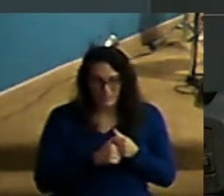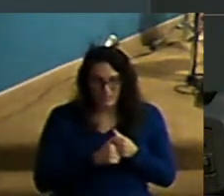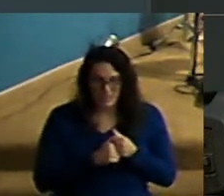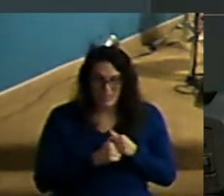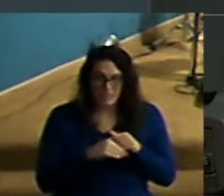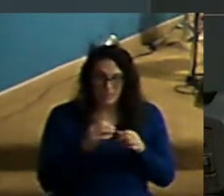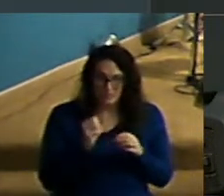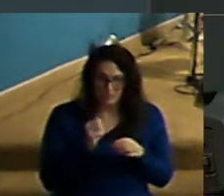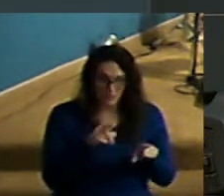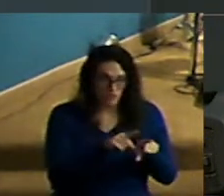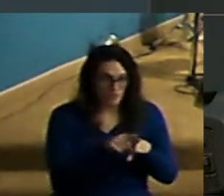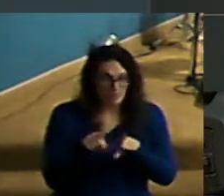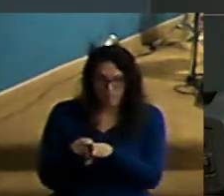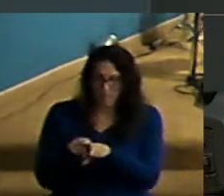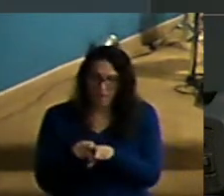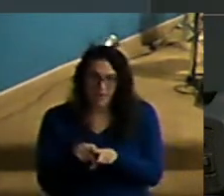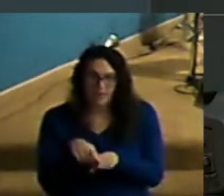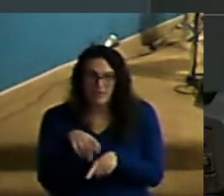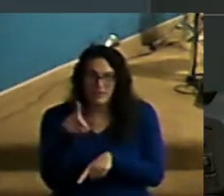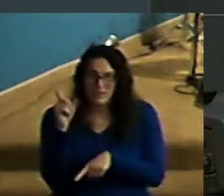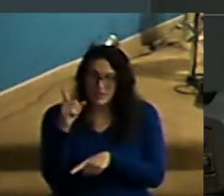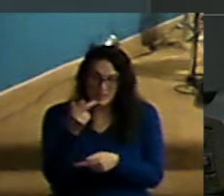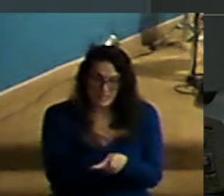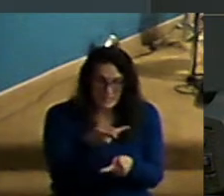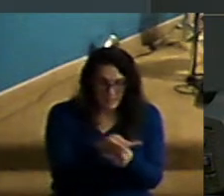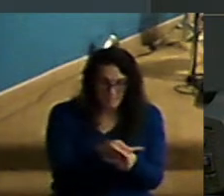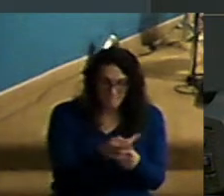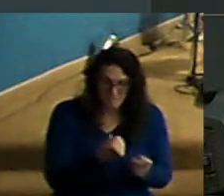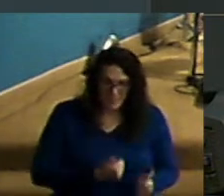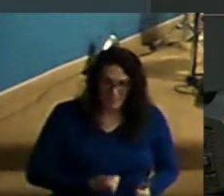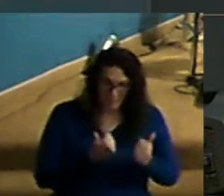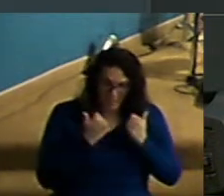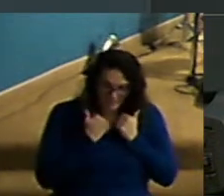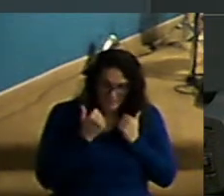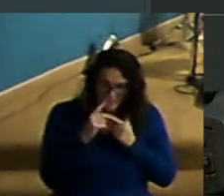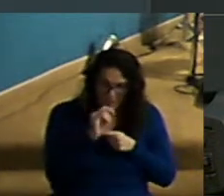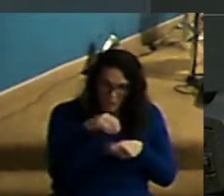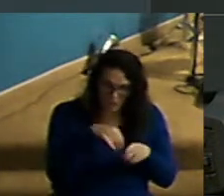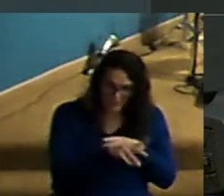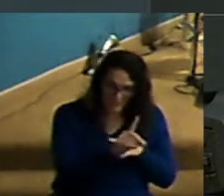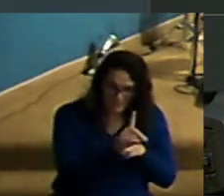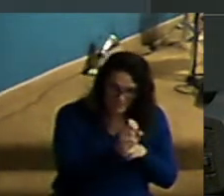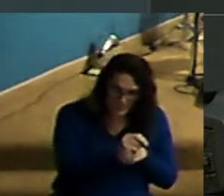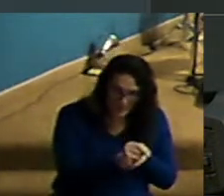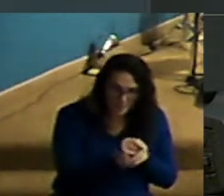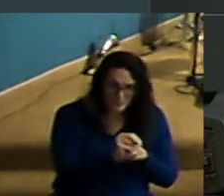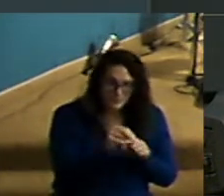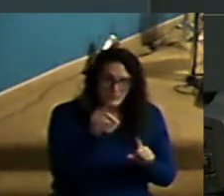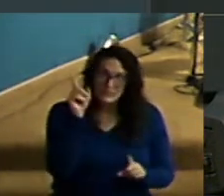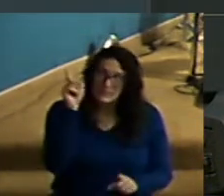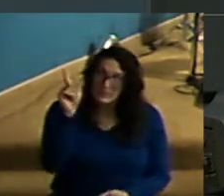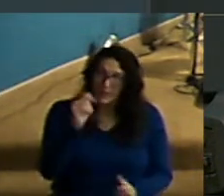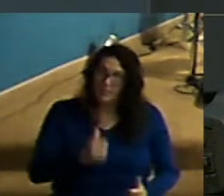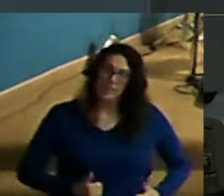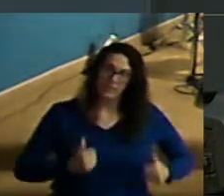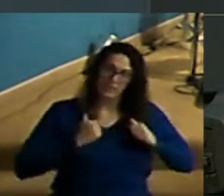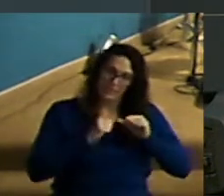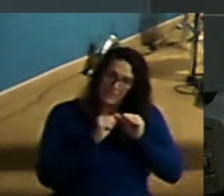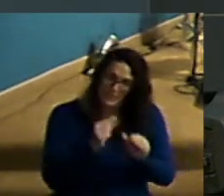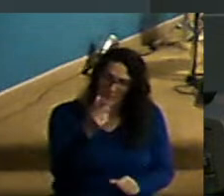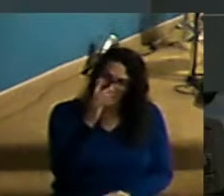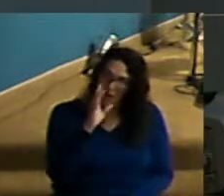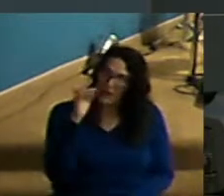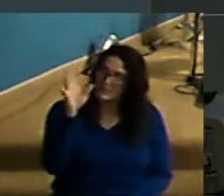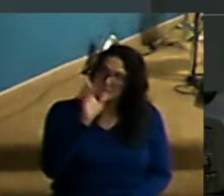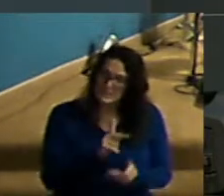den of lions, just like he raises his son from the dead. He is a living God and he endures forever. His kingdom will not be destroyed.